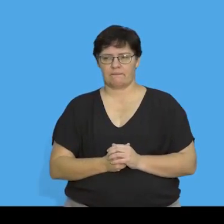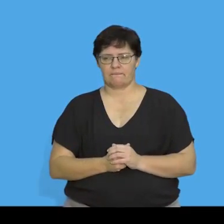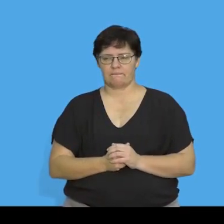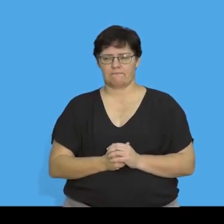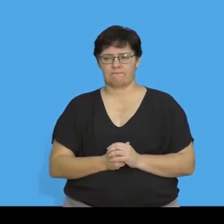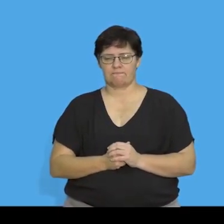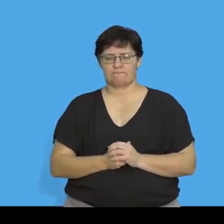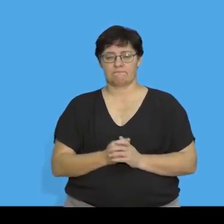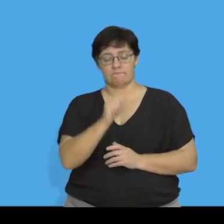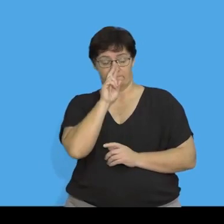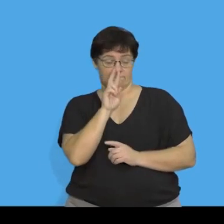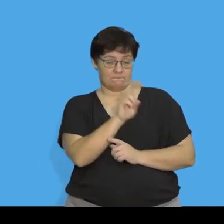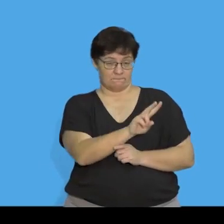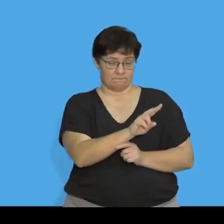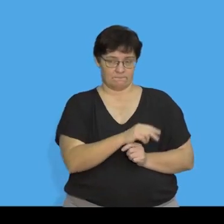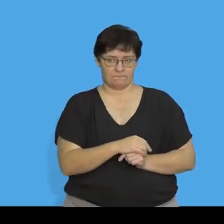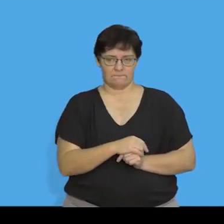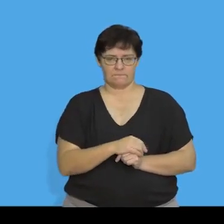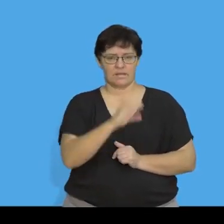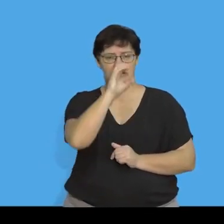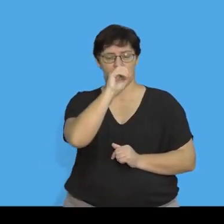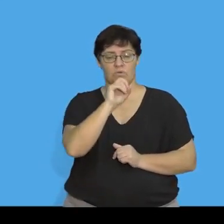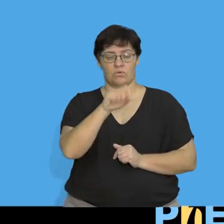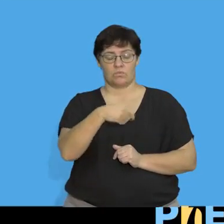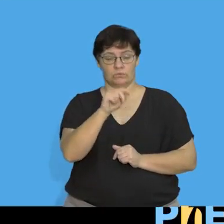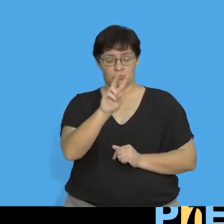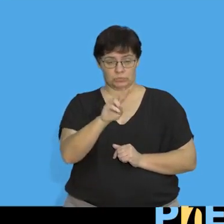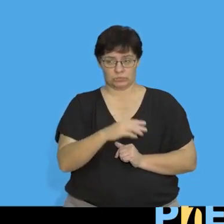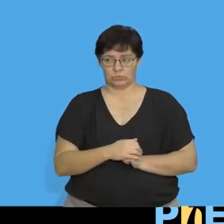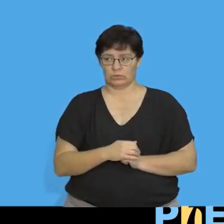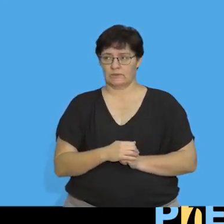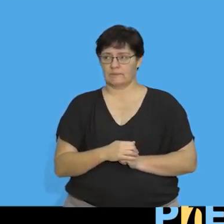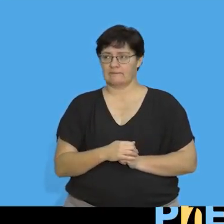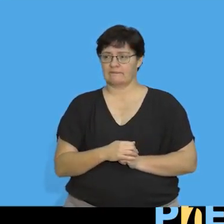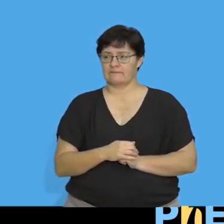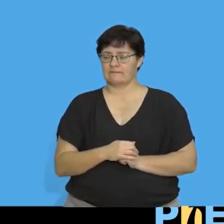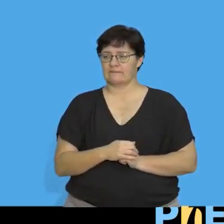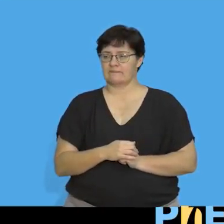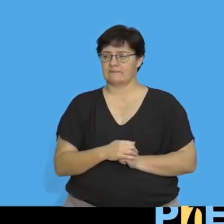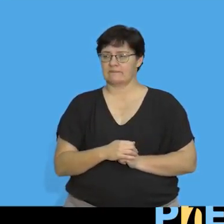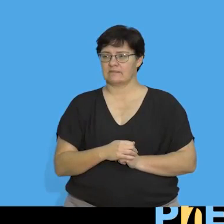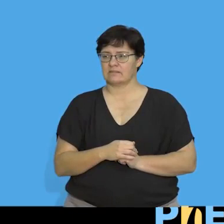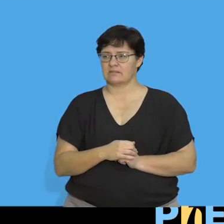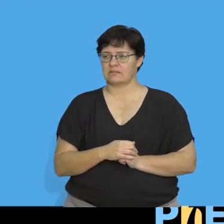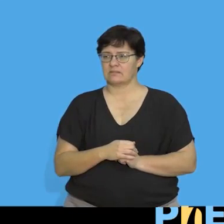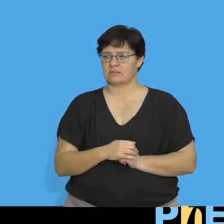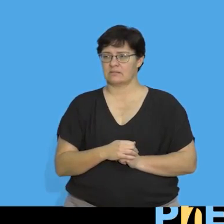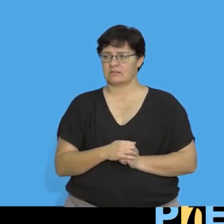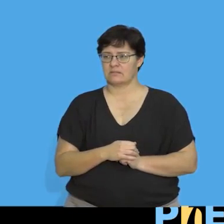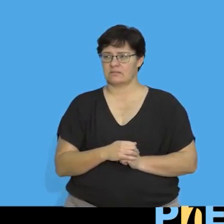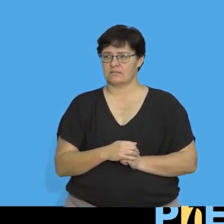look back over here, 0.2 is what we want to be on. So this was 0.4, we want to halve